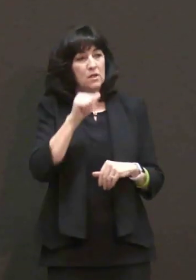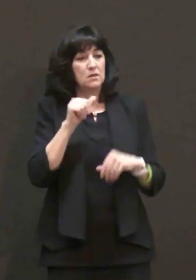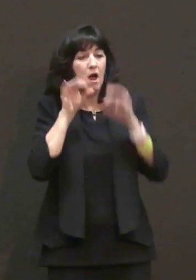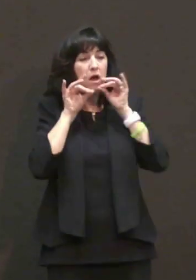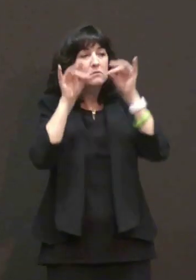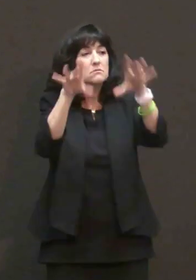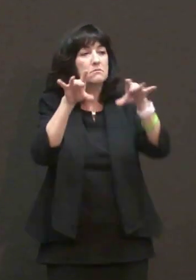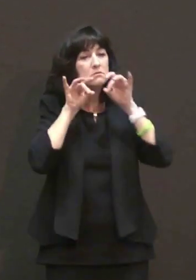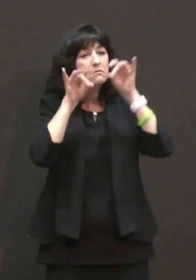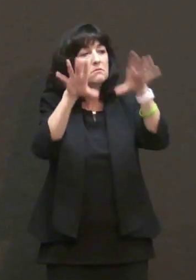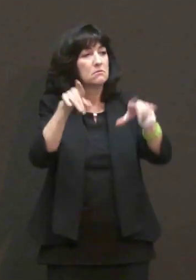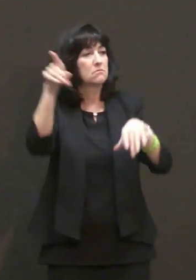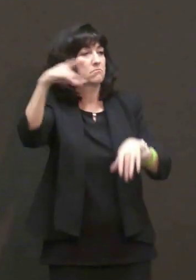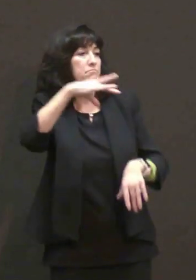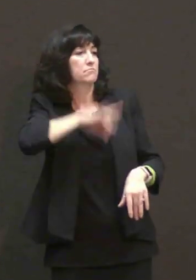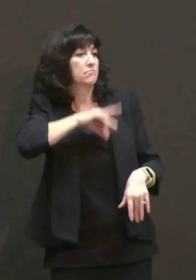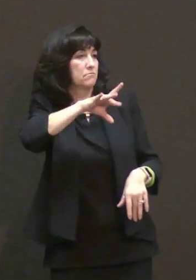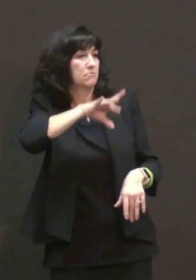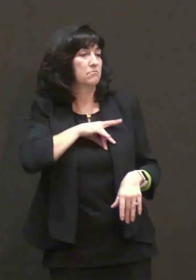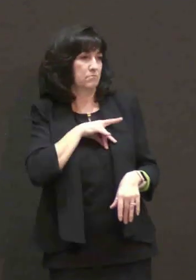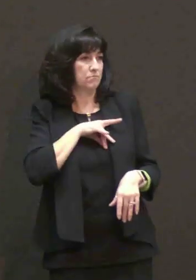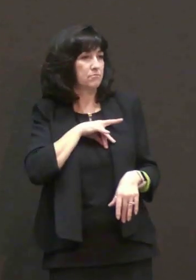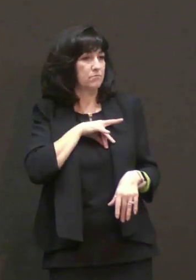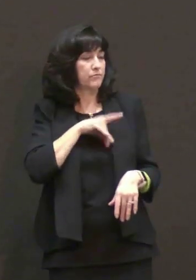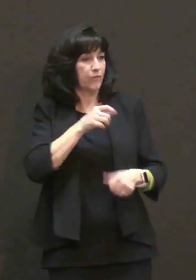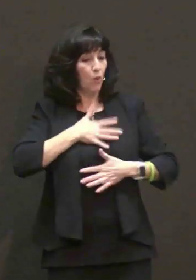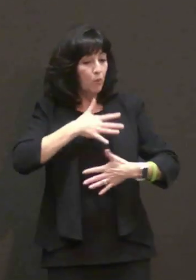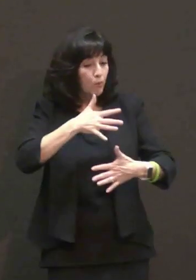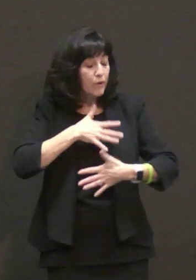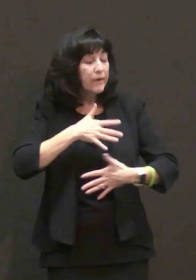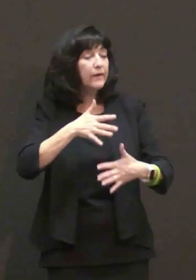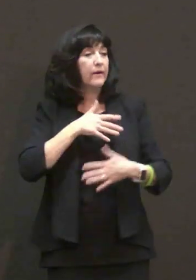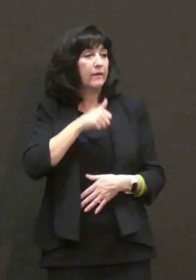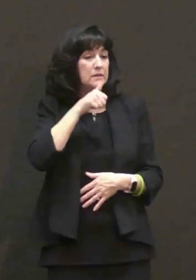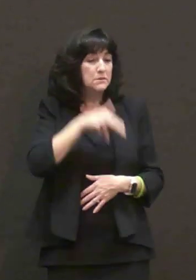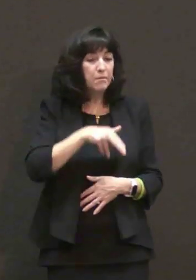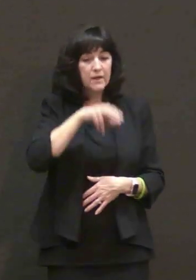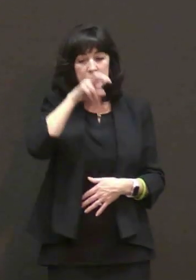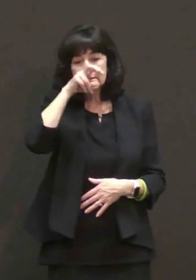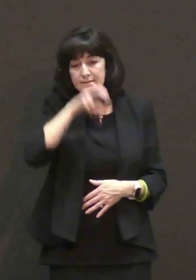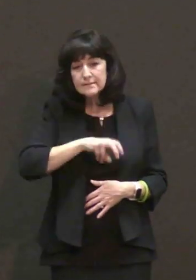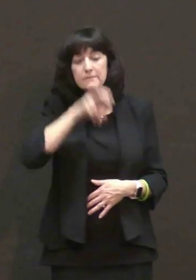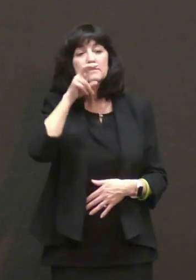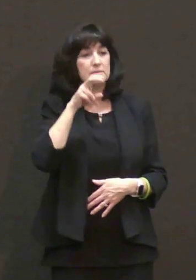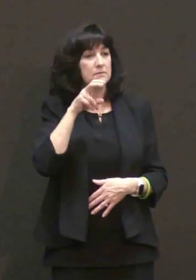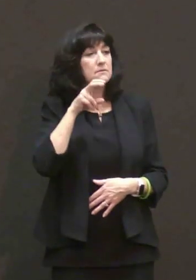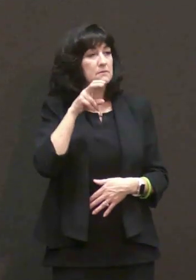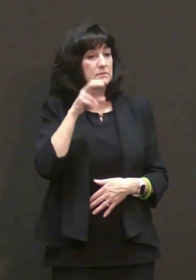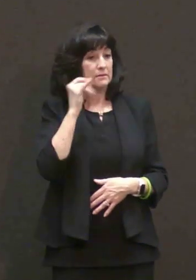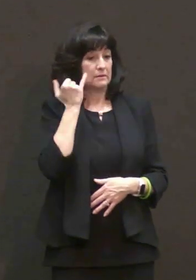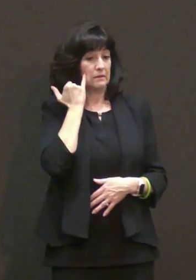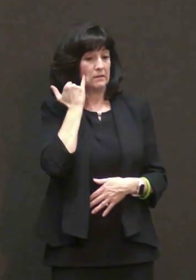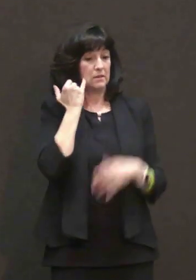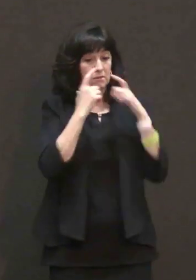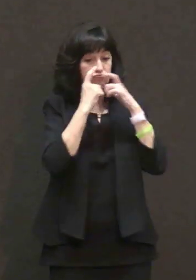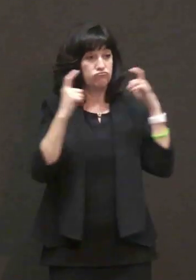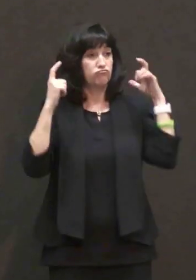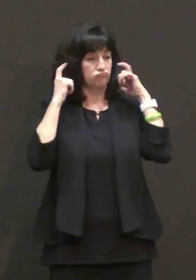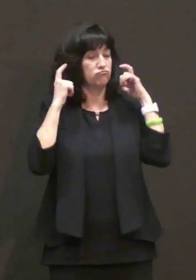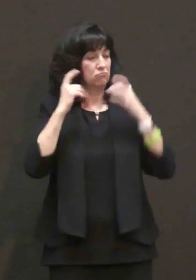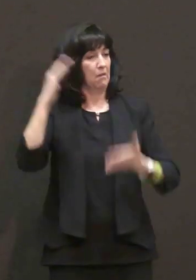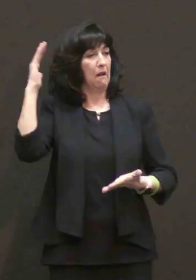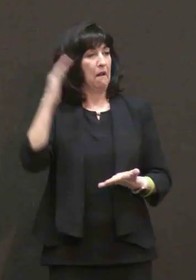particles that are released when you breathe, spit, or sneeze, that kind of thing. And so